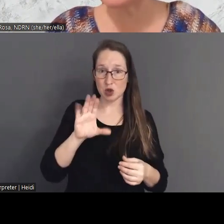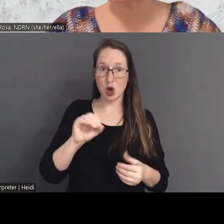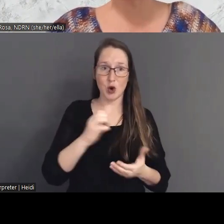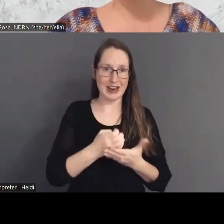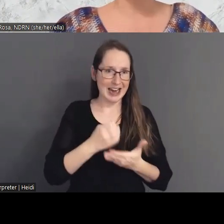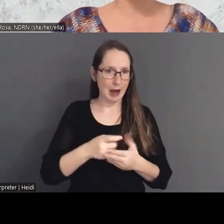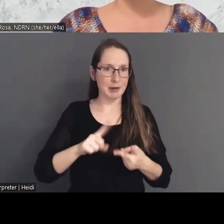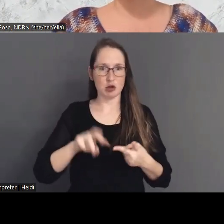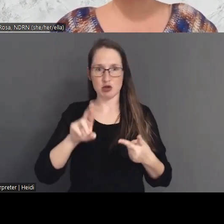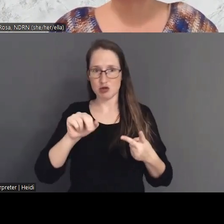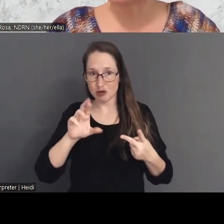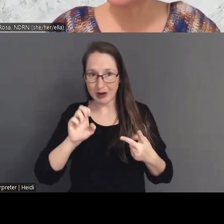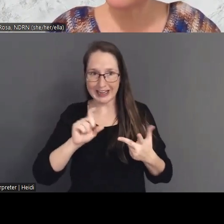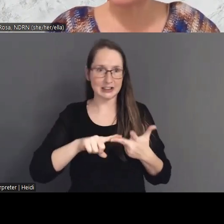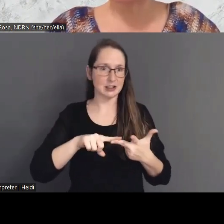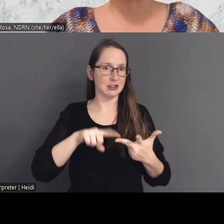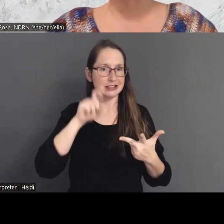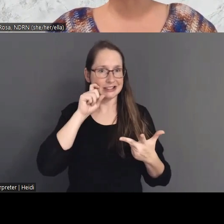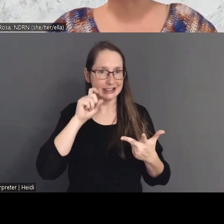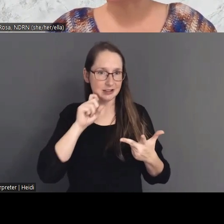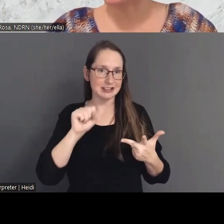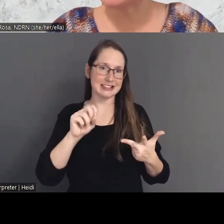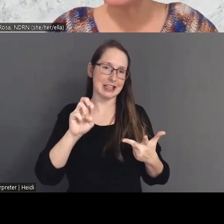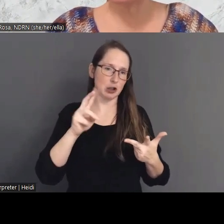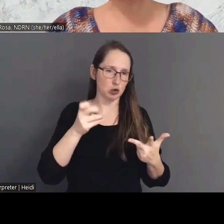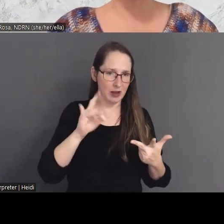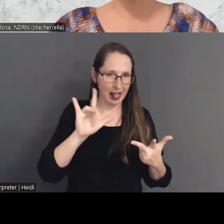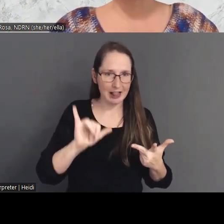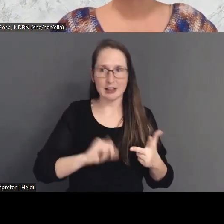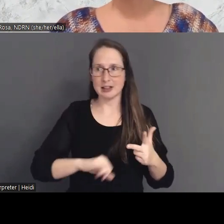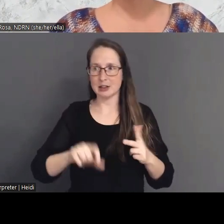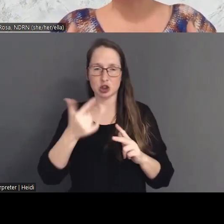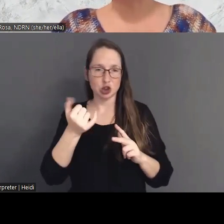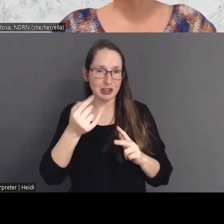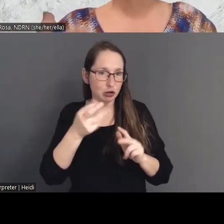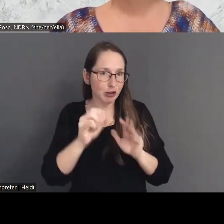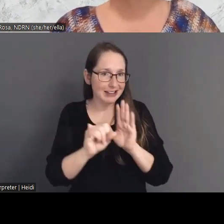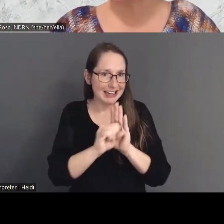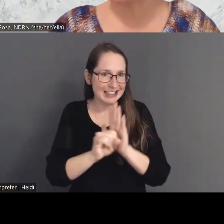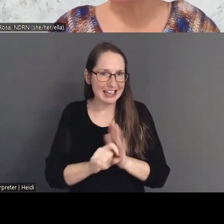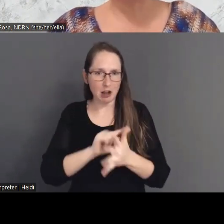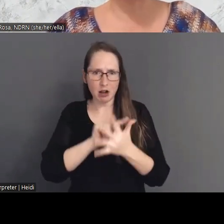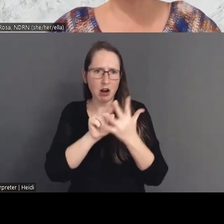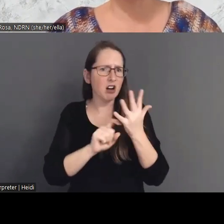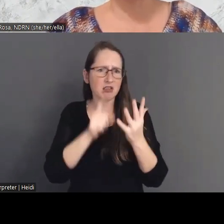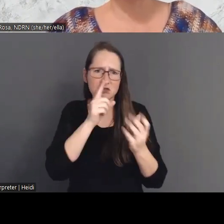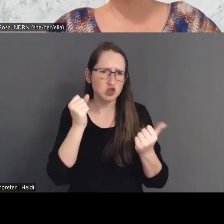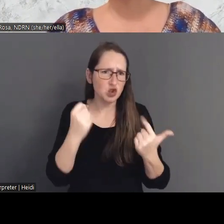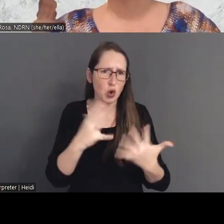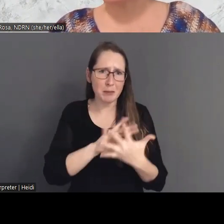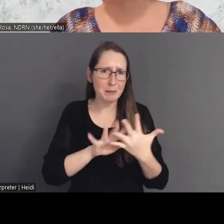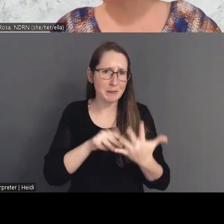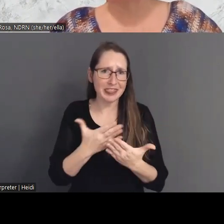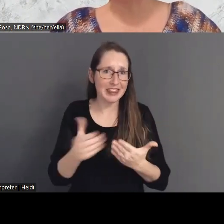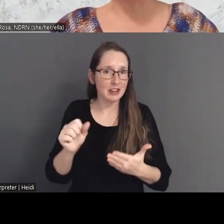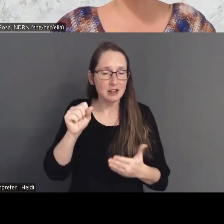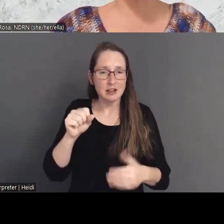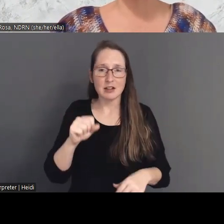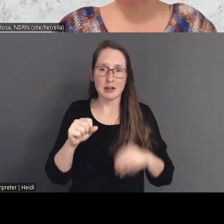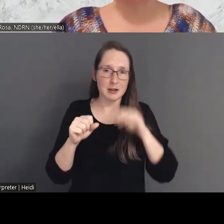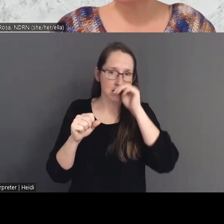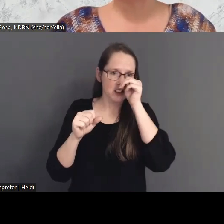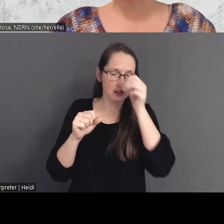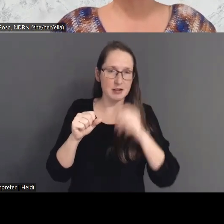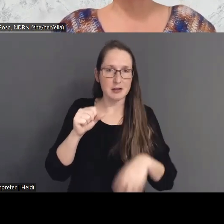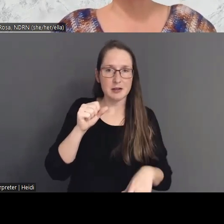about race. It's about sexuality and gender identity. It's so many things. It's parenthood